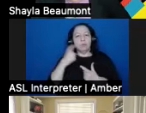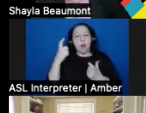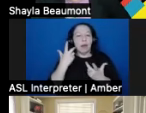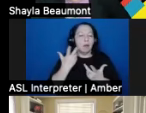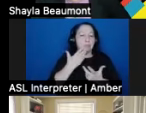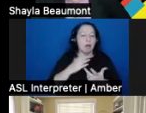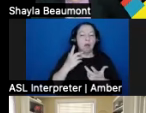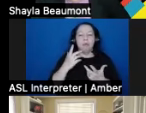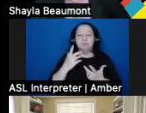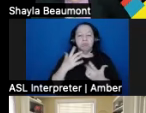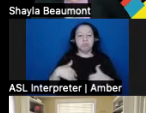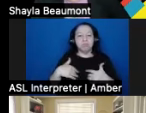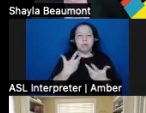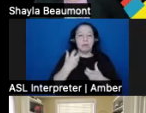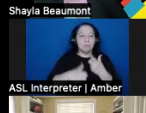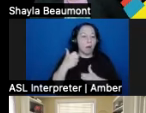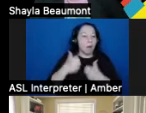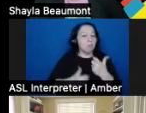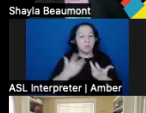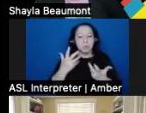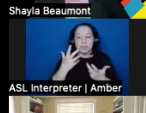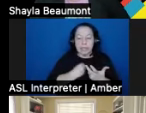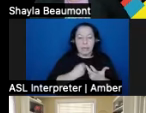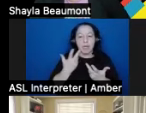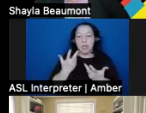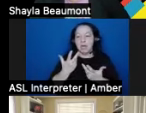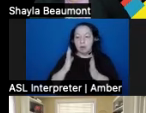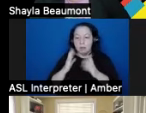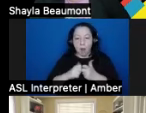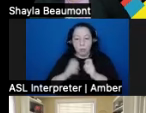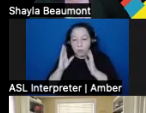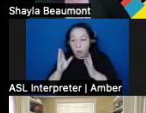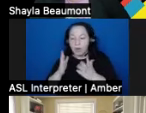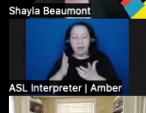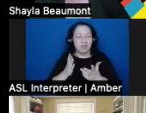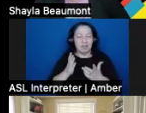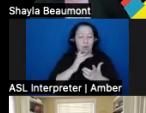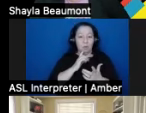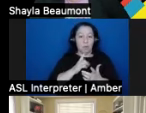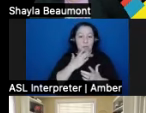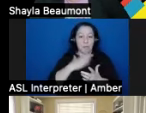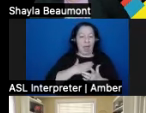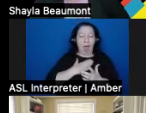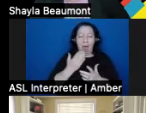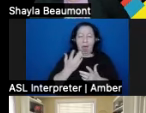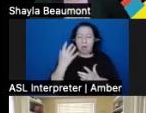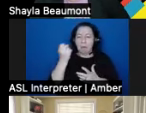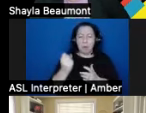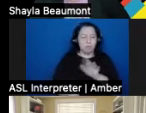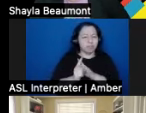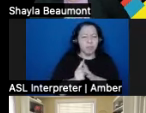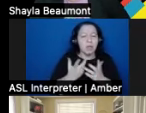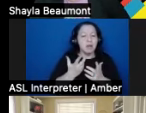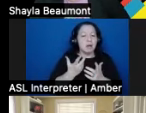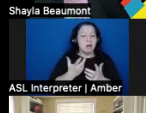difficulty concentrating, those flashbacks, and then just general like emotional numbing. All of those are so